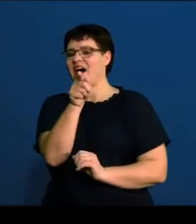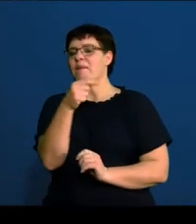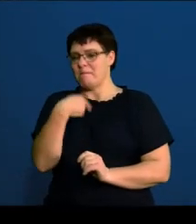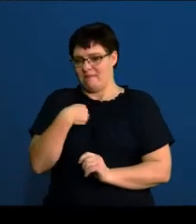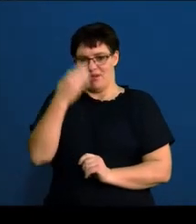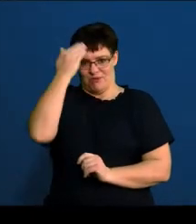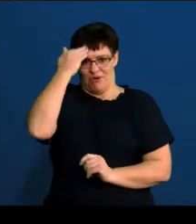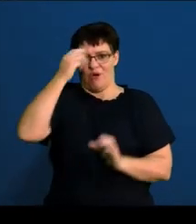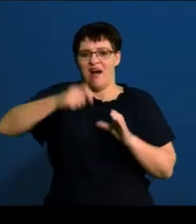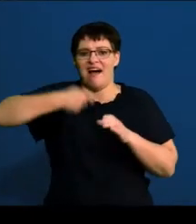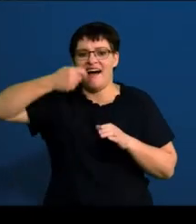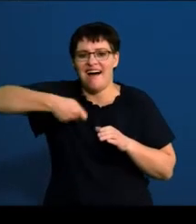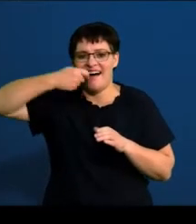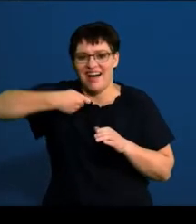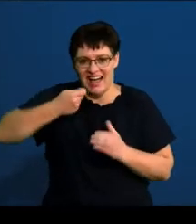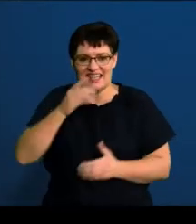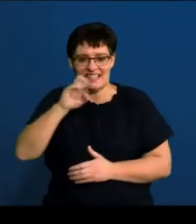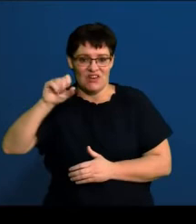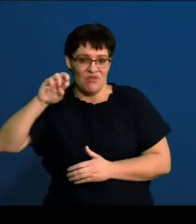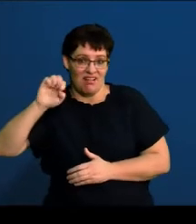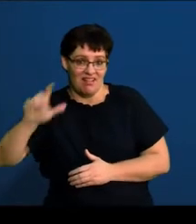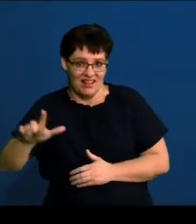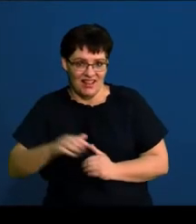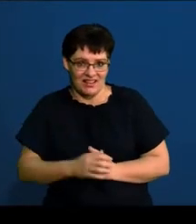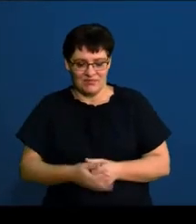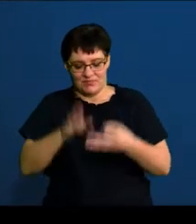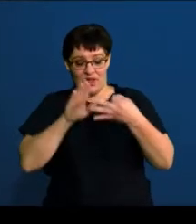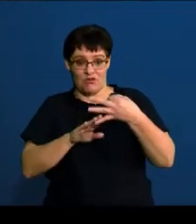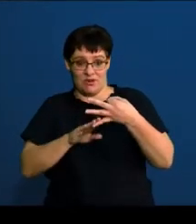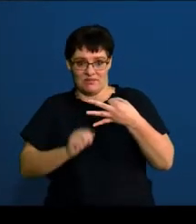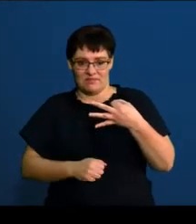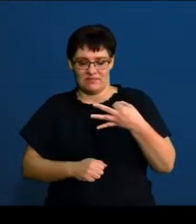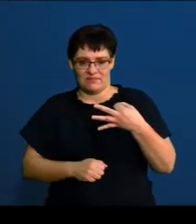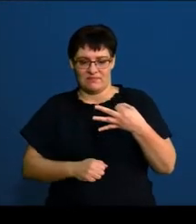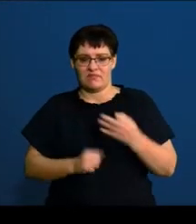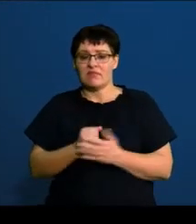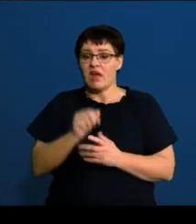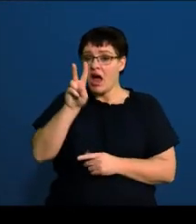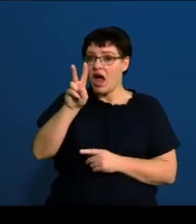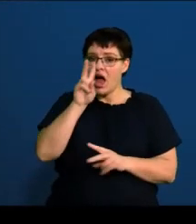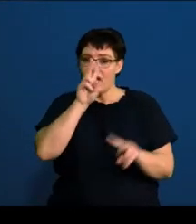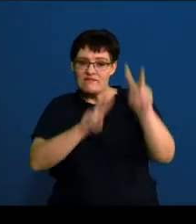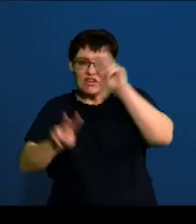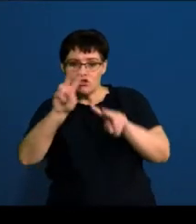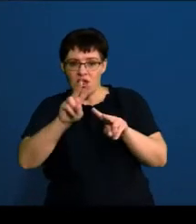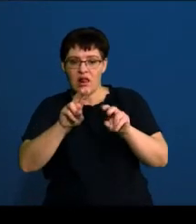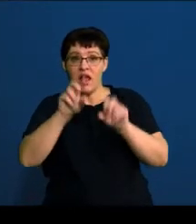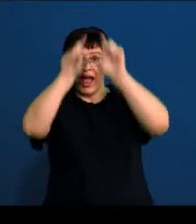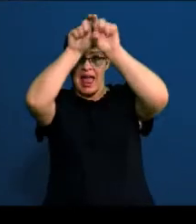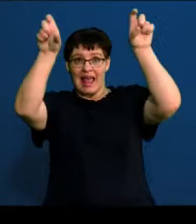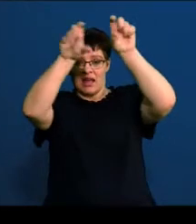cereal. So now we're going to look at question 3. How do the visuals below the